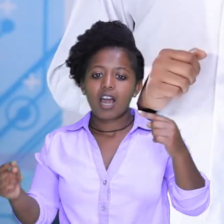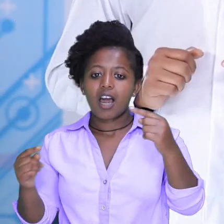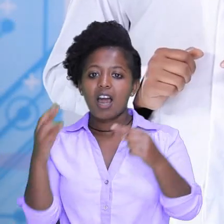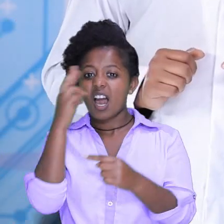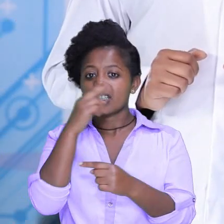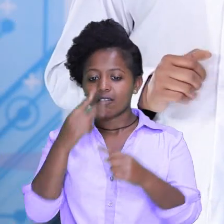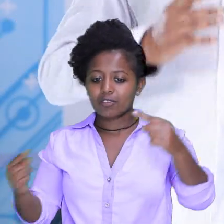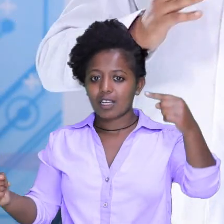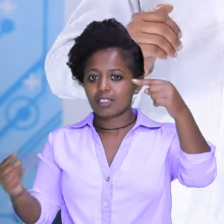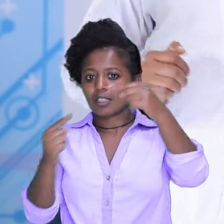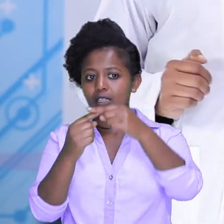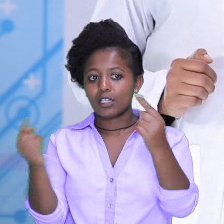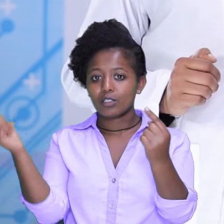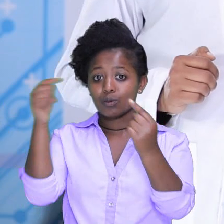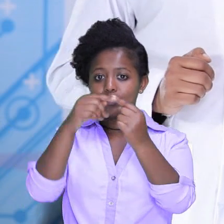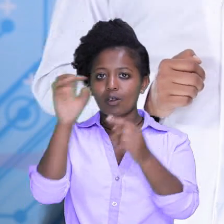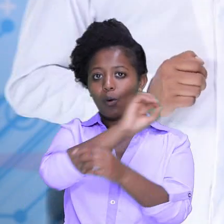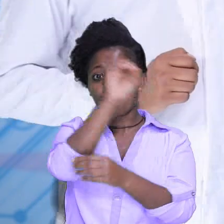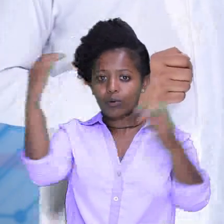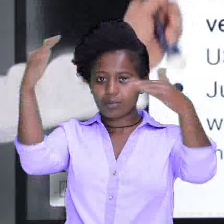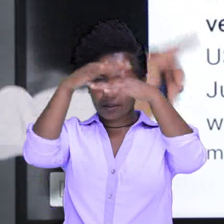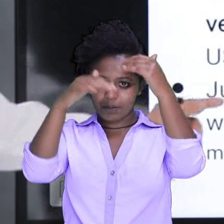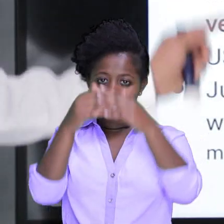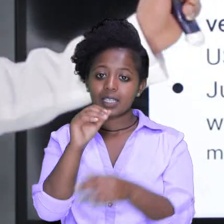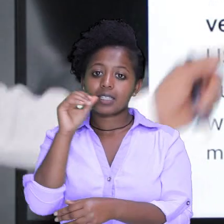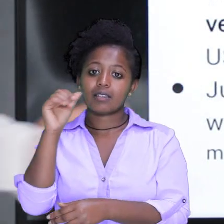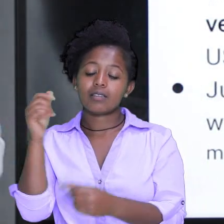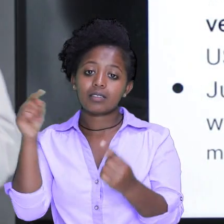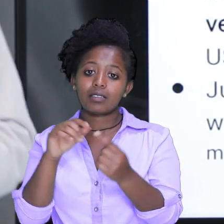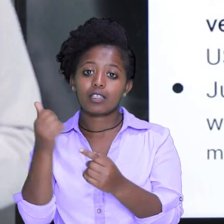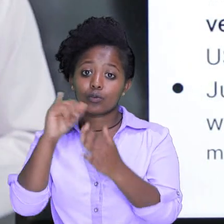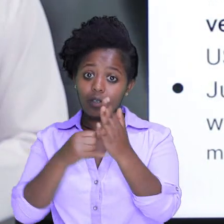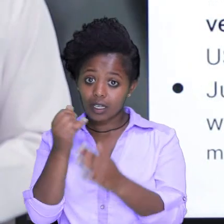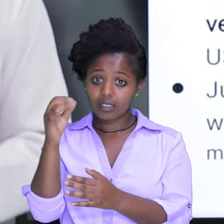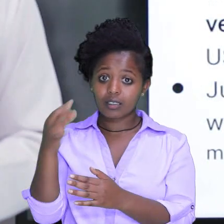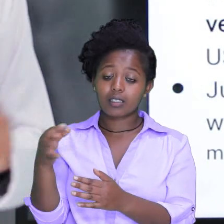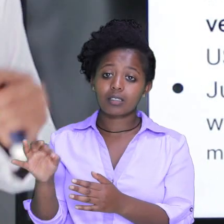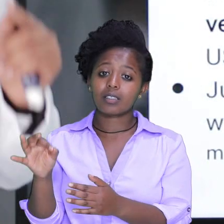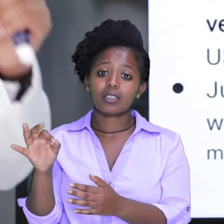orbit. The other one, July 29,